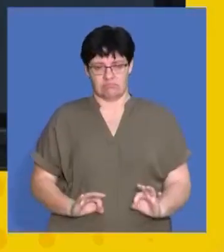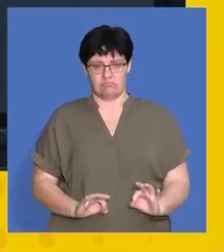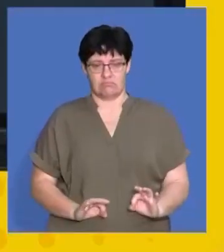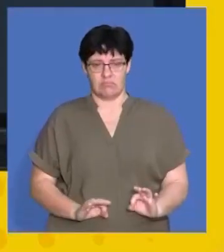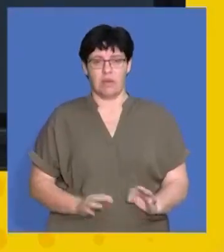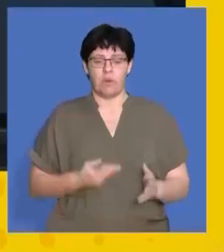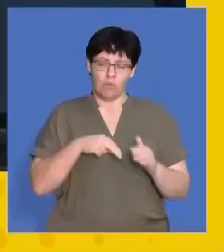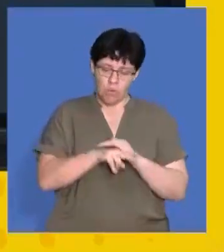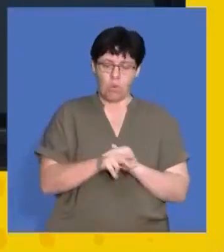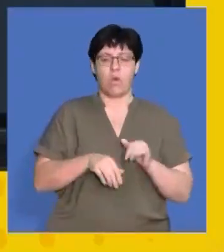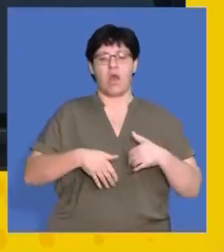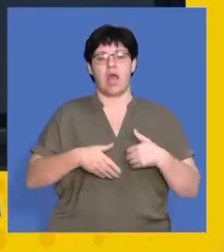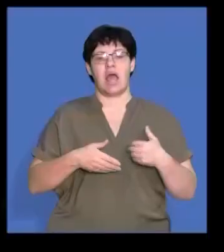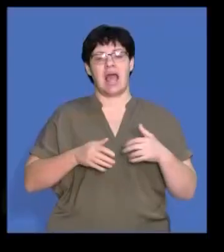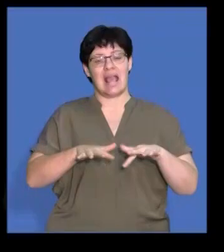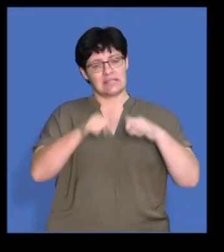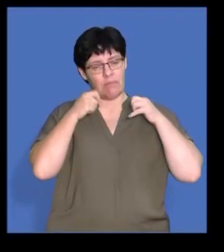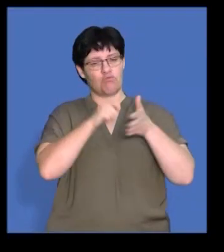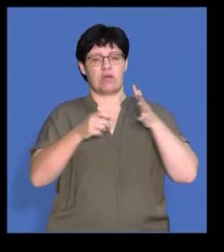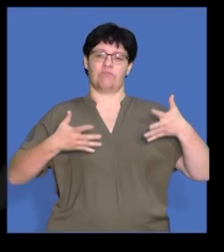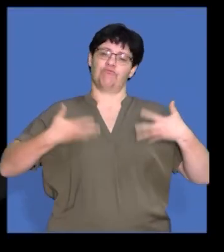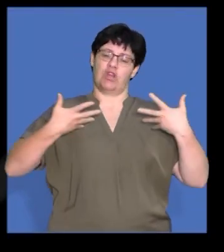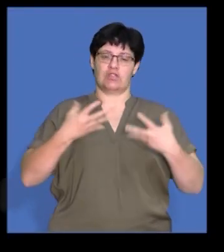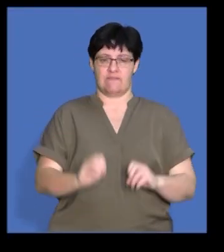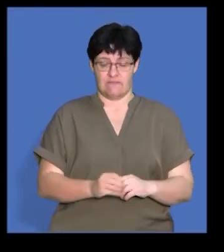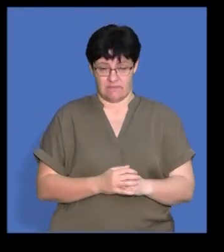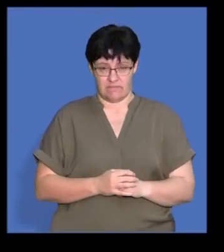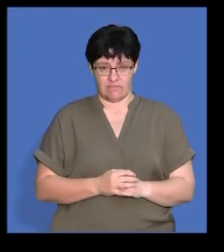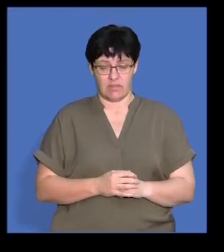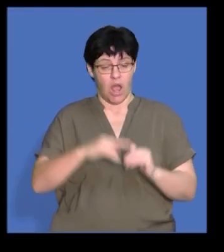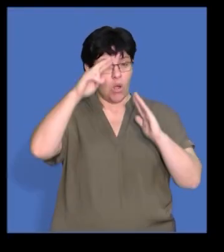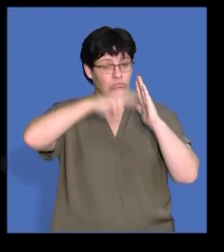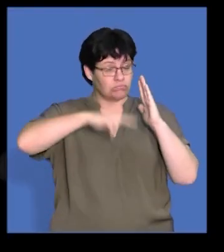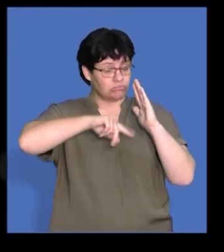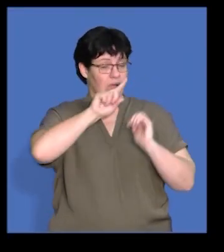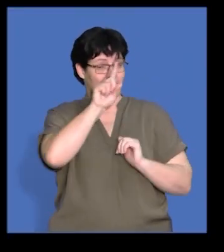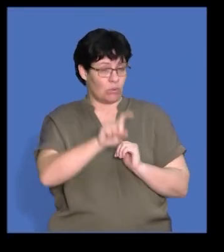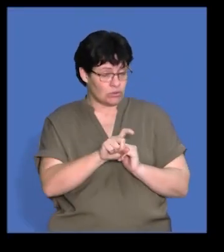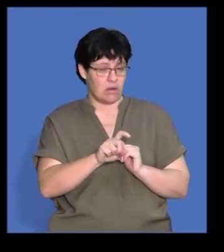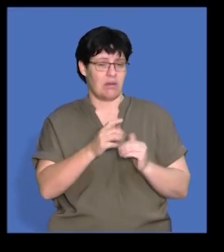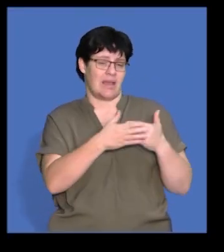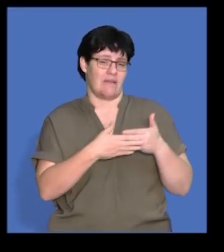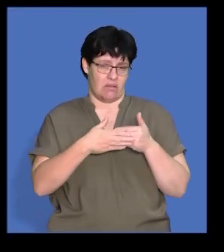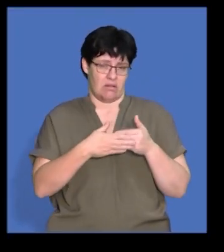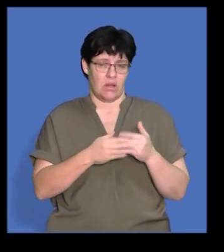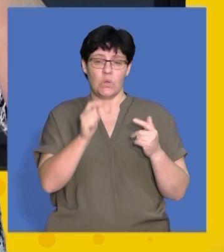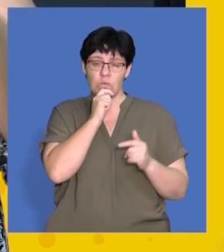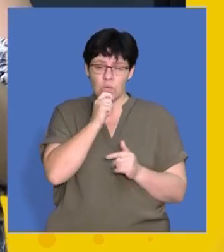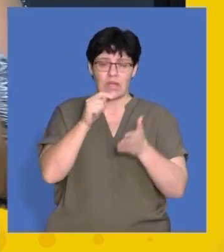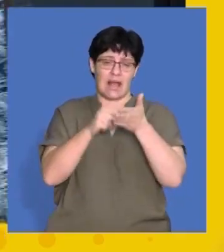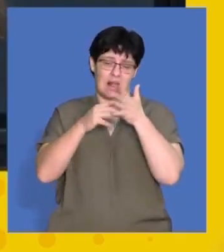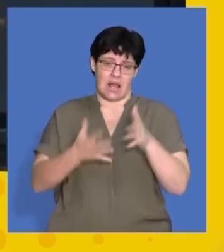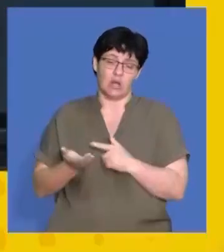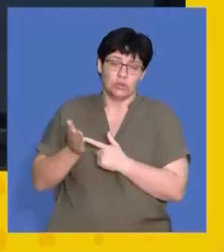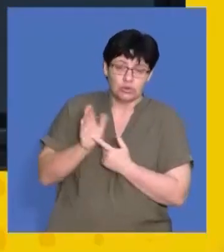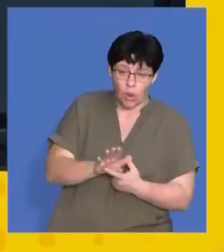and just go into the exam fresh. Read your questions carefully. Use your calculators.